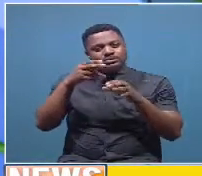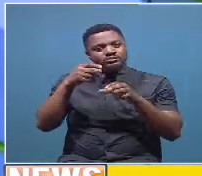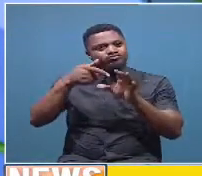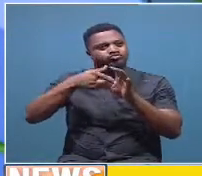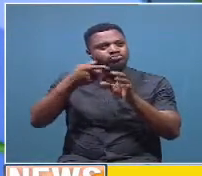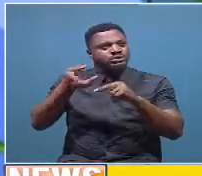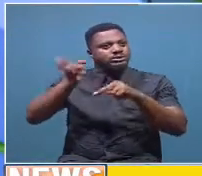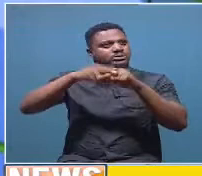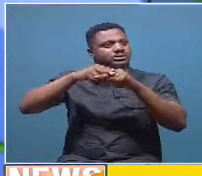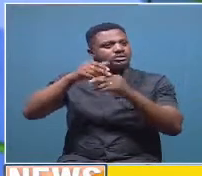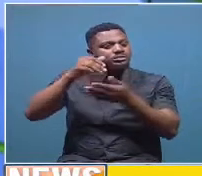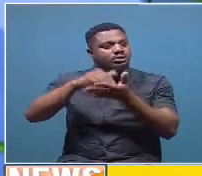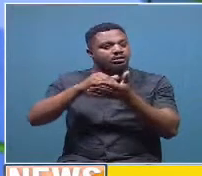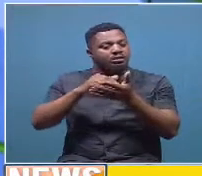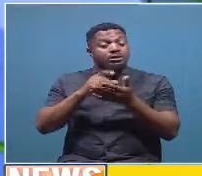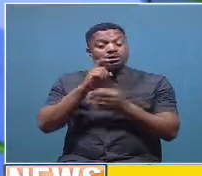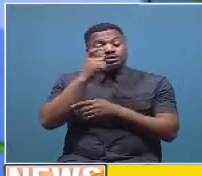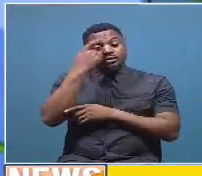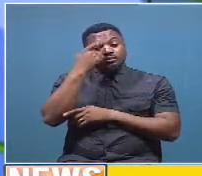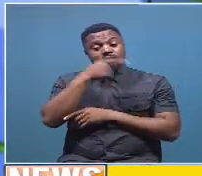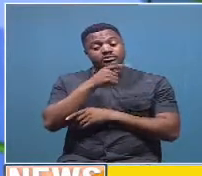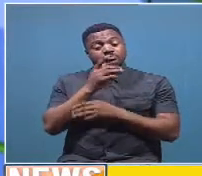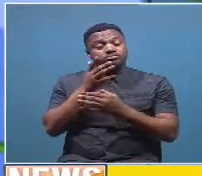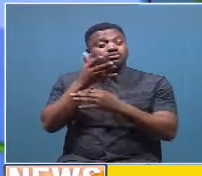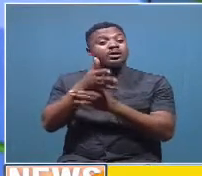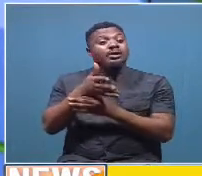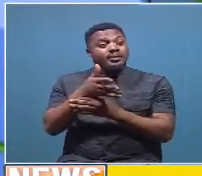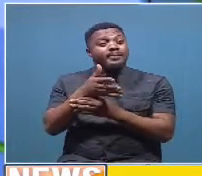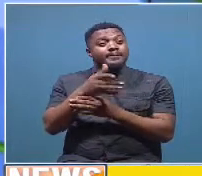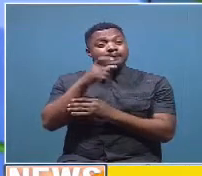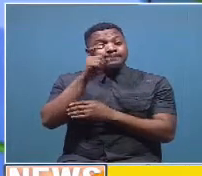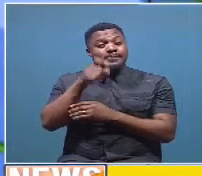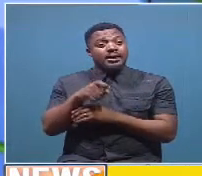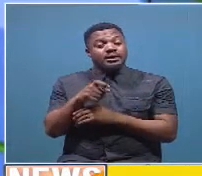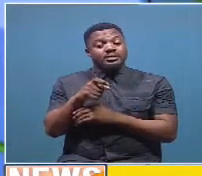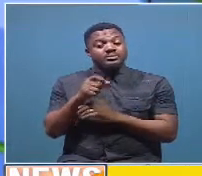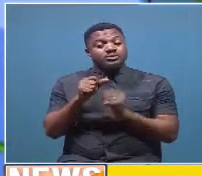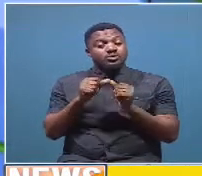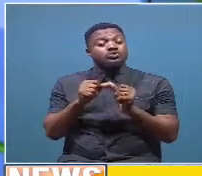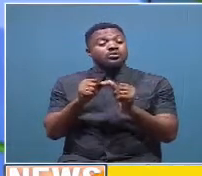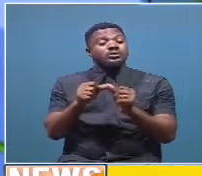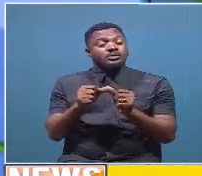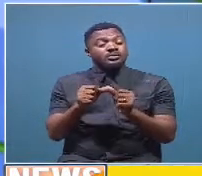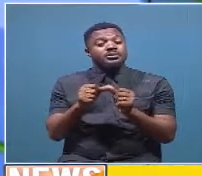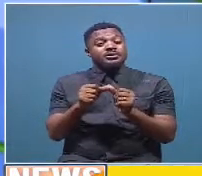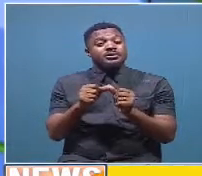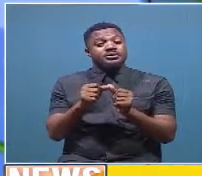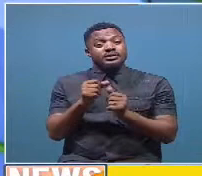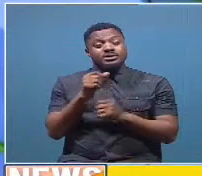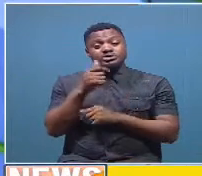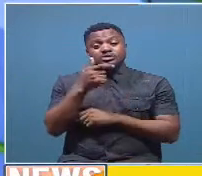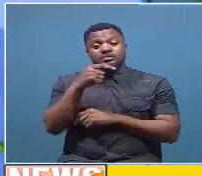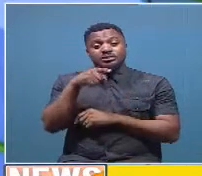phenomenon, stressing that government intervention measures must be sustainable as the GPRTU